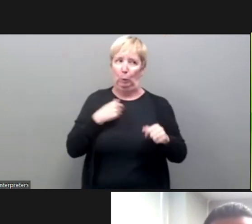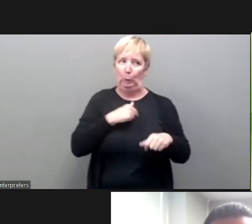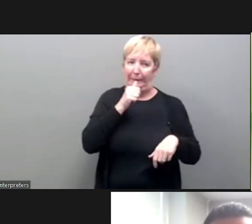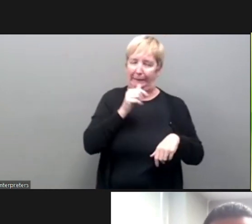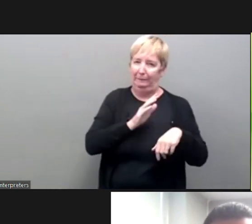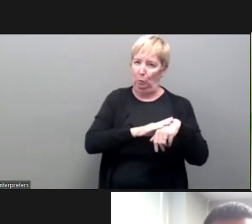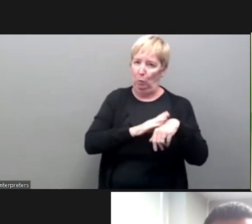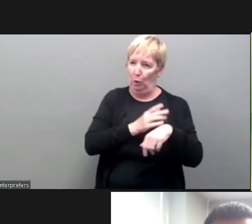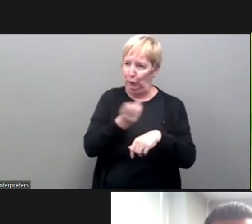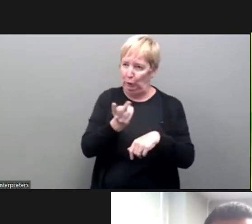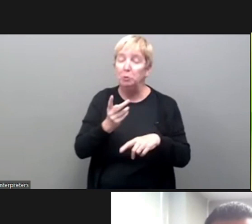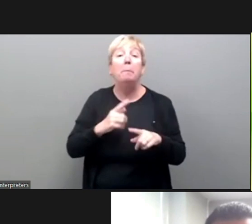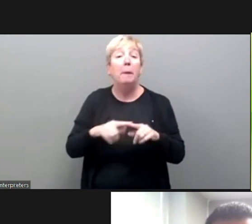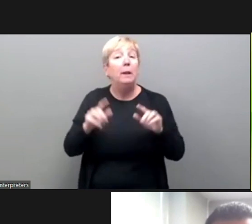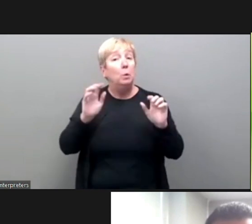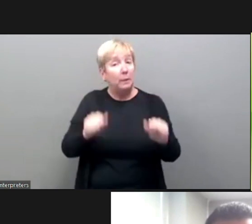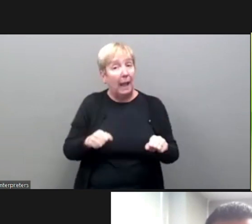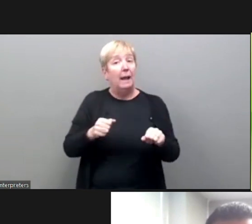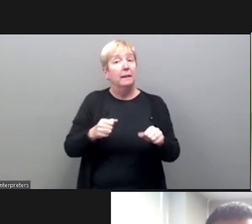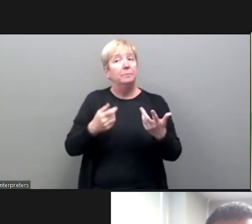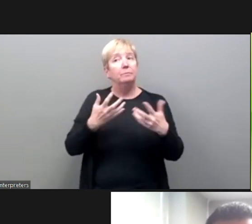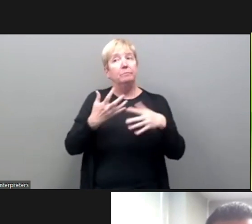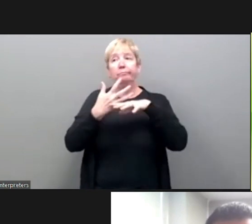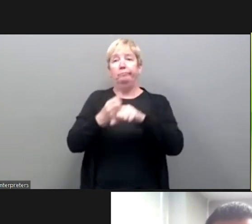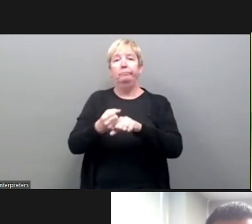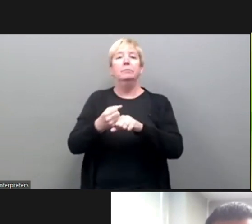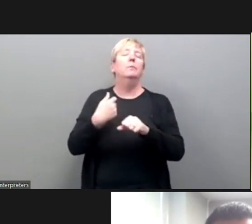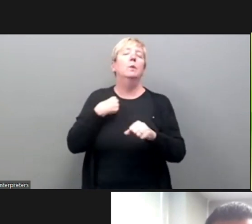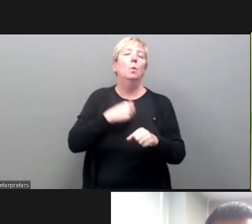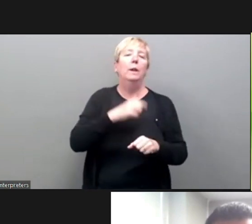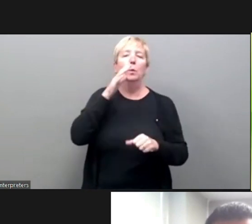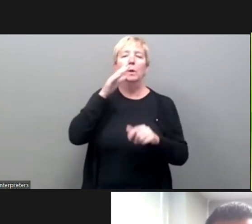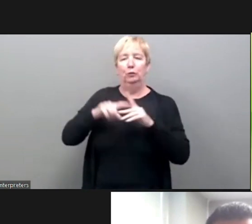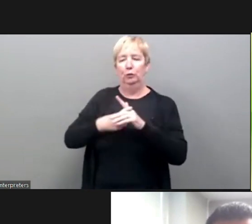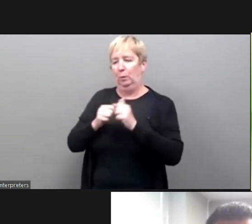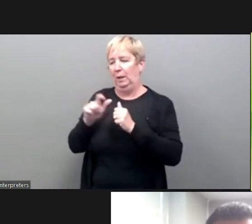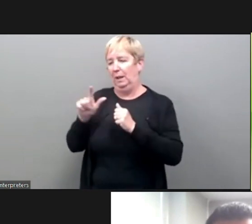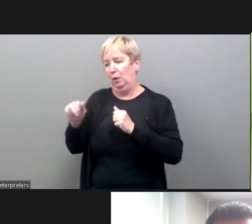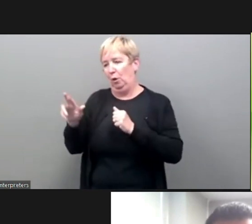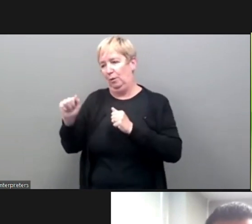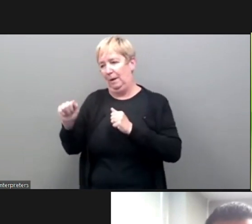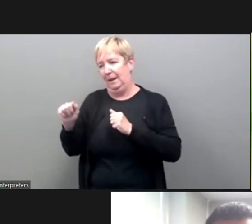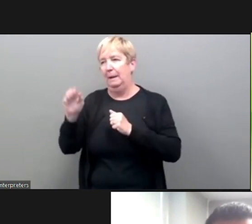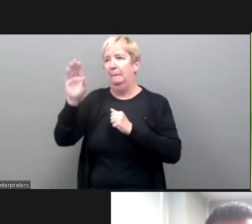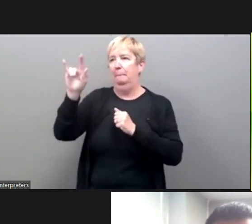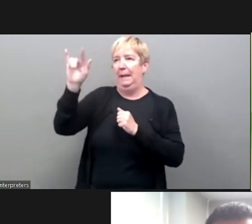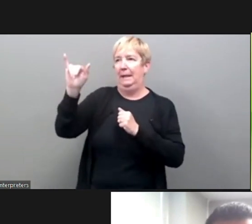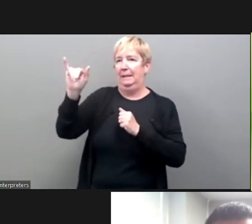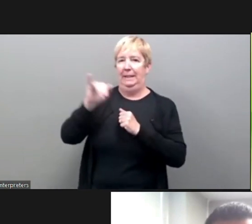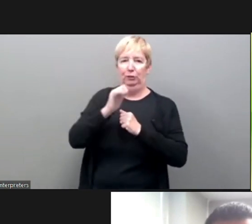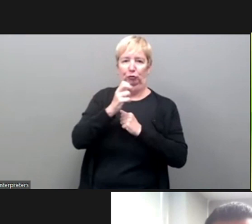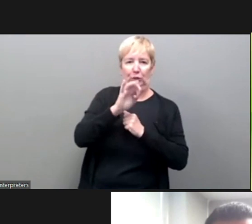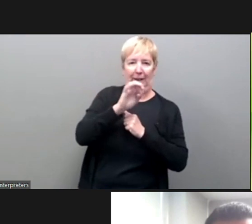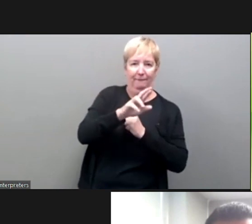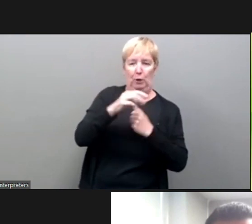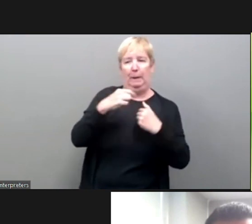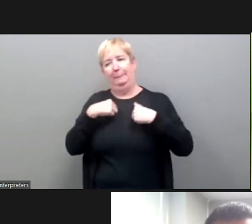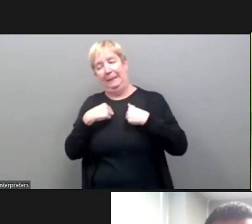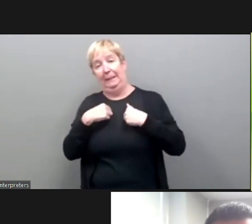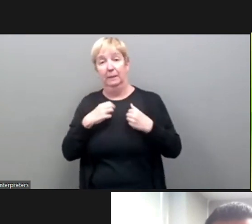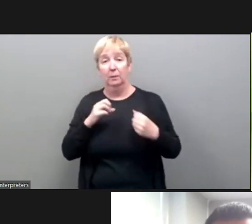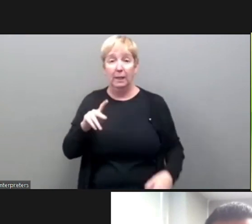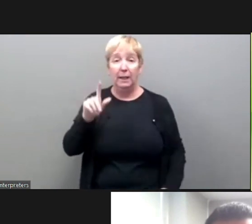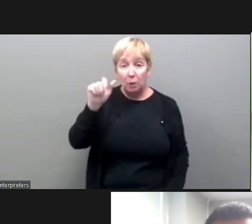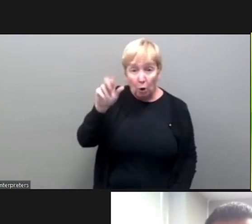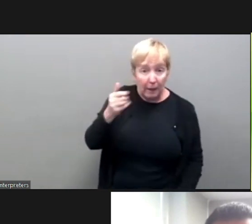final closing comments. And so we'll go Laura, Billy, Jennifer, and me. So Laura.